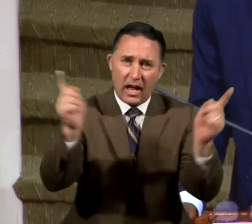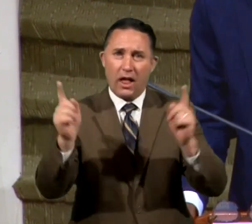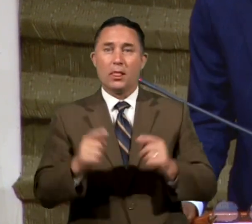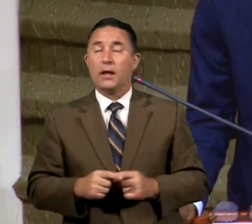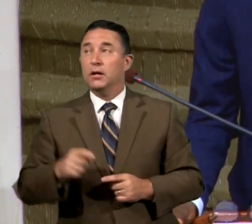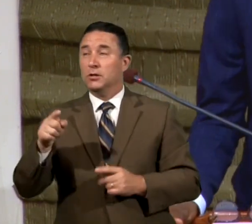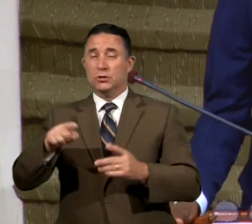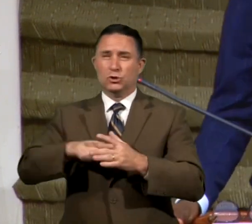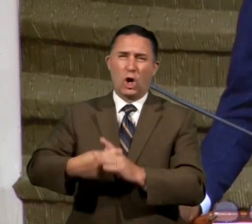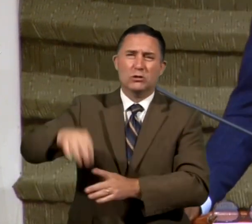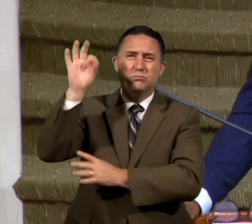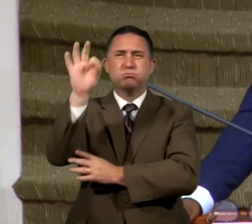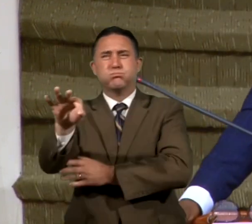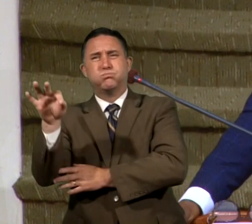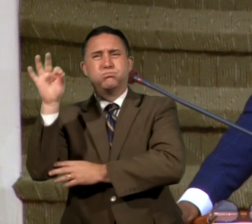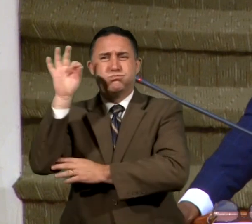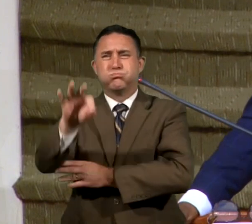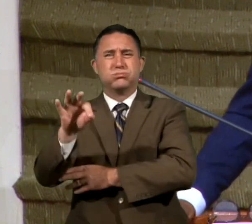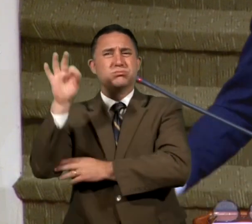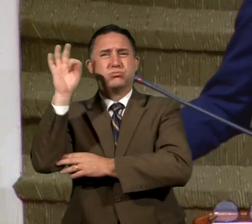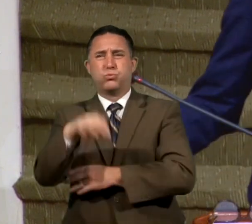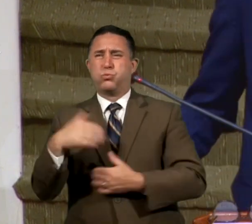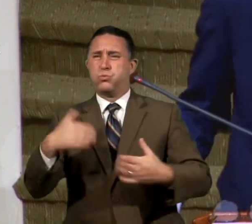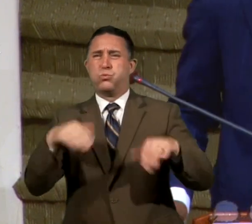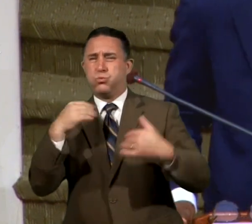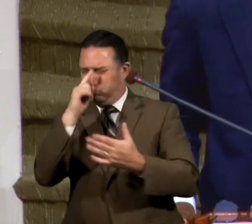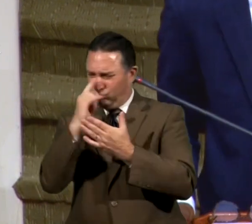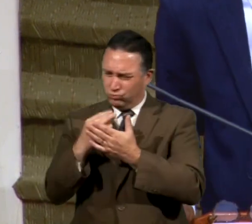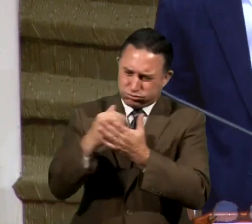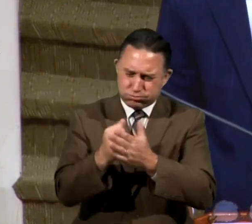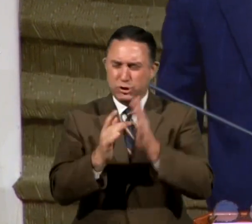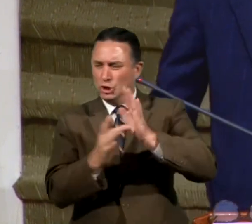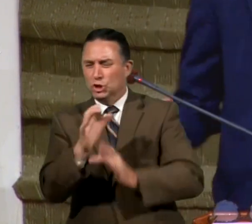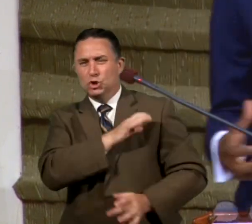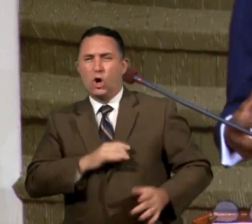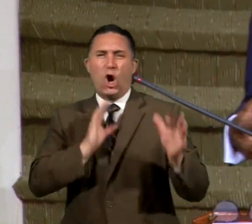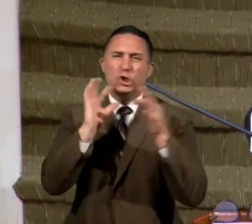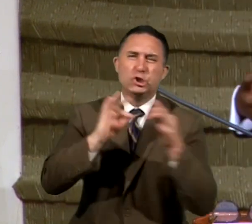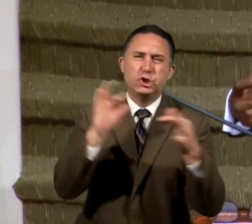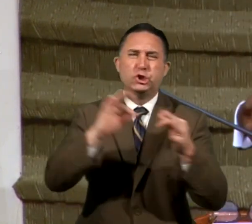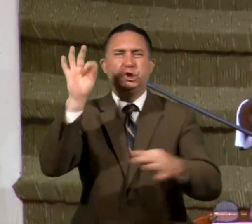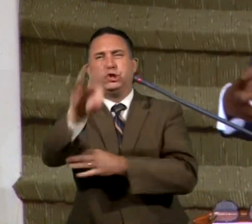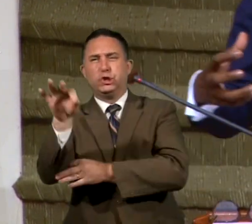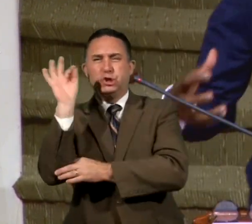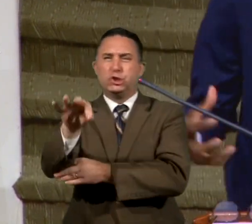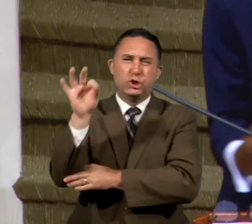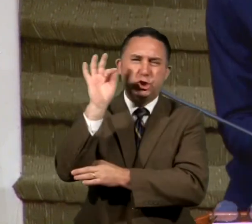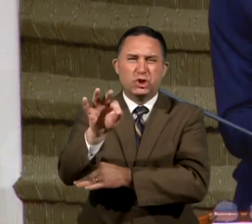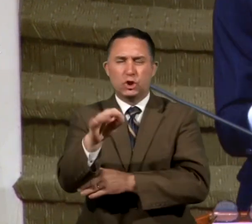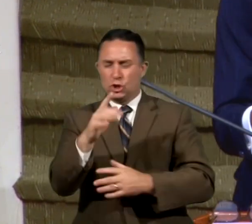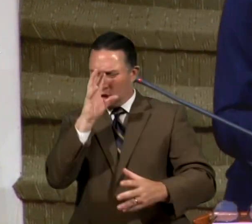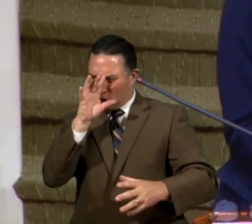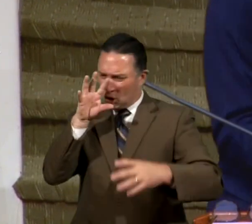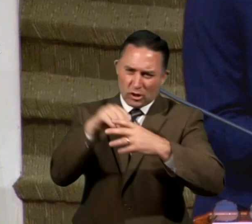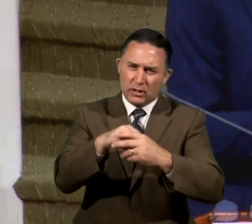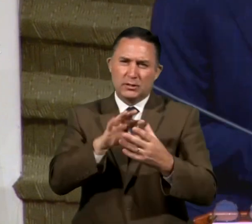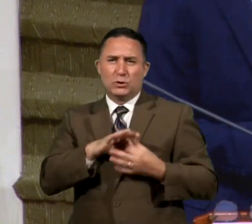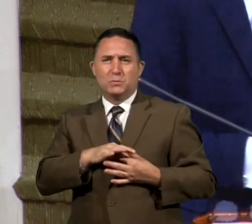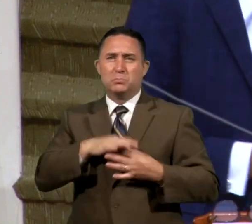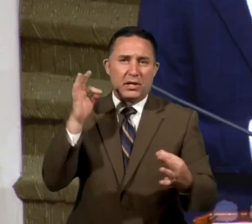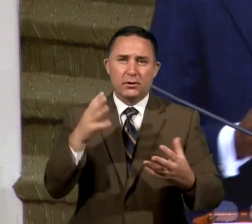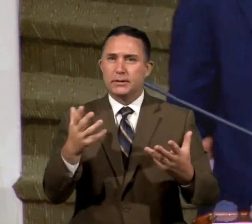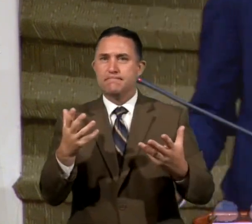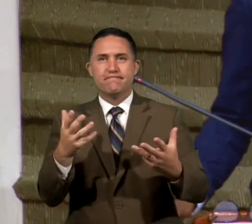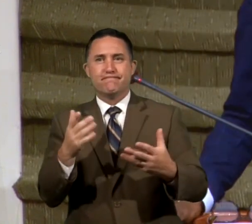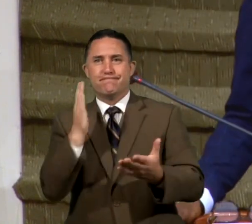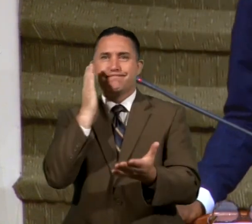He began to speak vehemently about the Lord Jesus Christ. It was so much enthralled in his spirit that he could